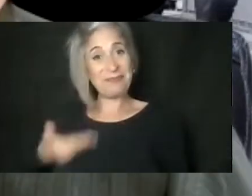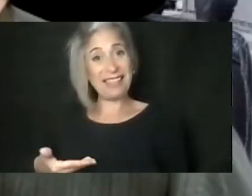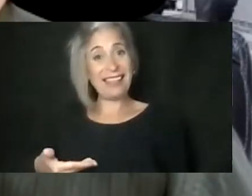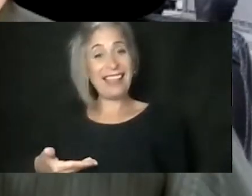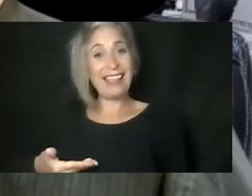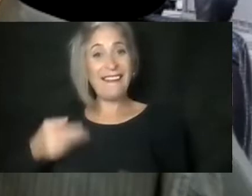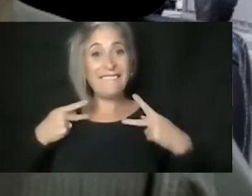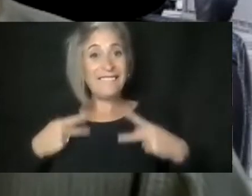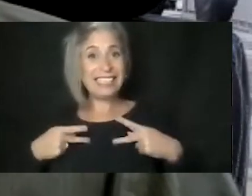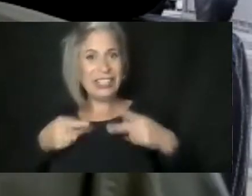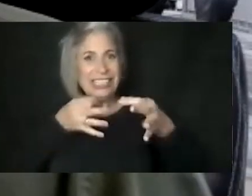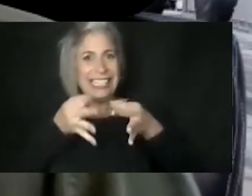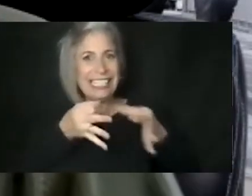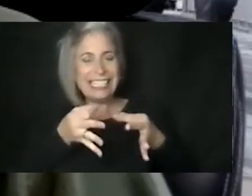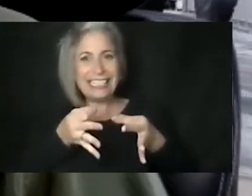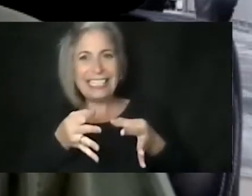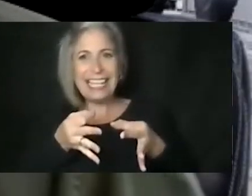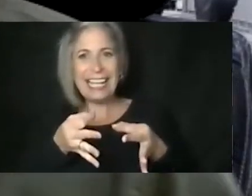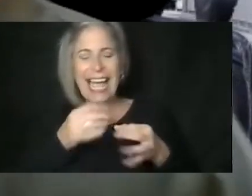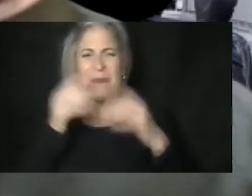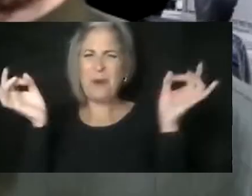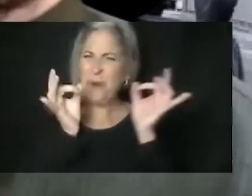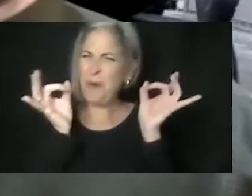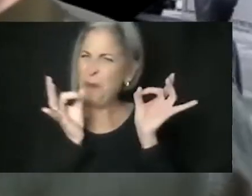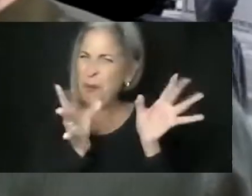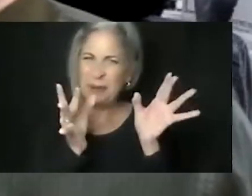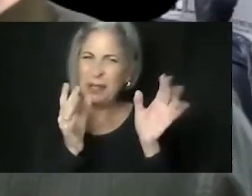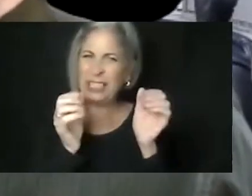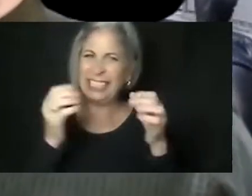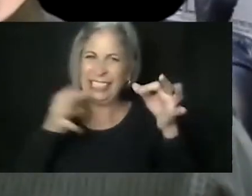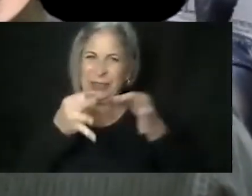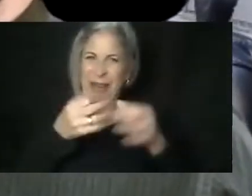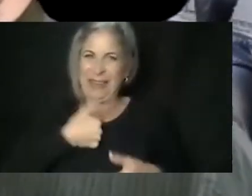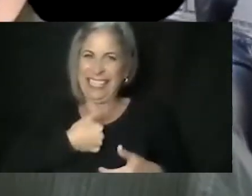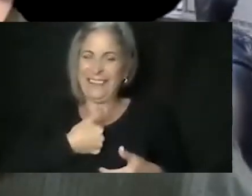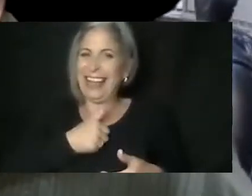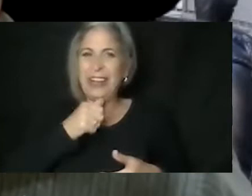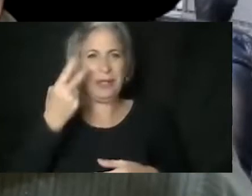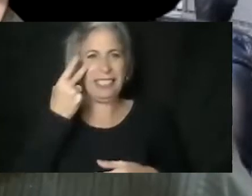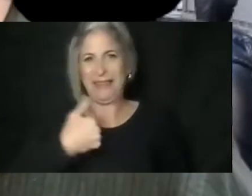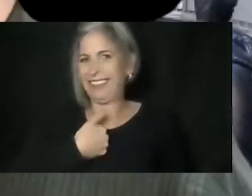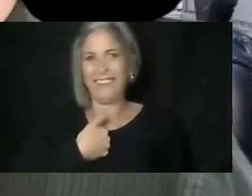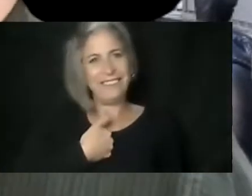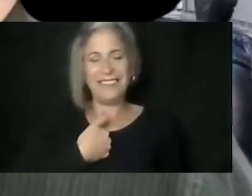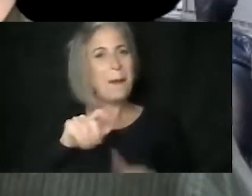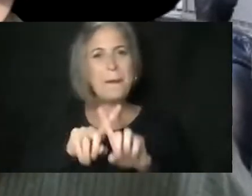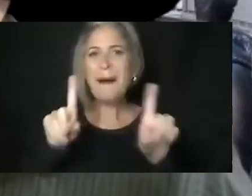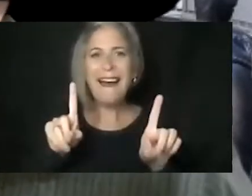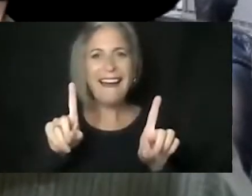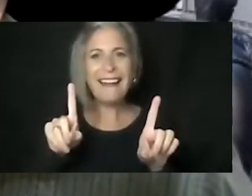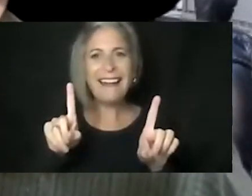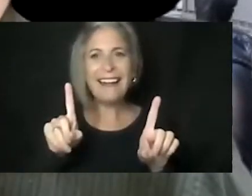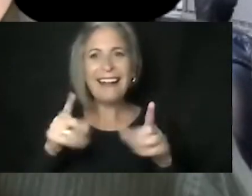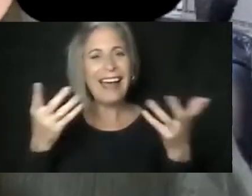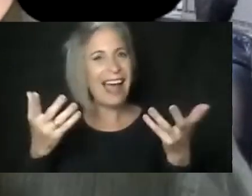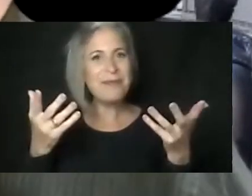in physical details is something that I am absolutely terrible at, because it's certainly not how I think of myself. But I'm